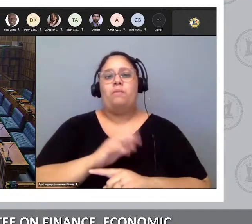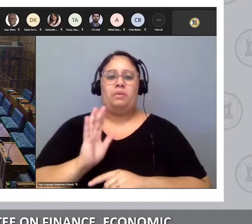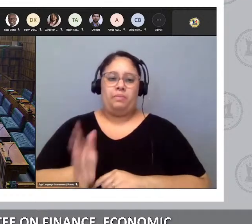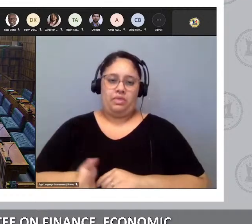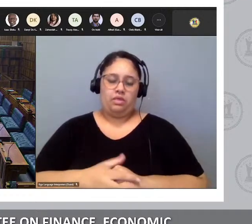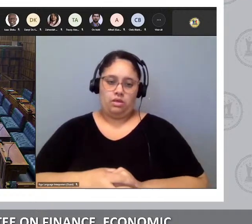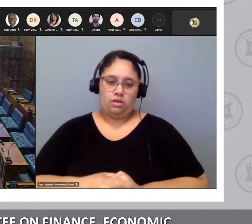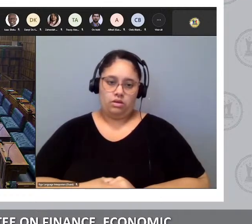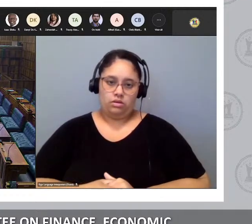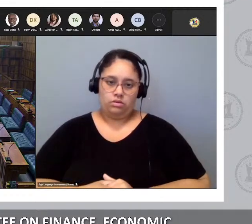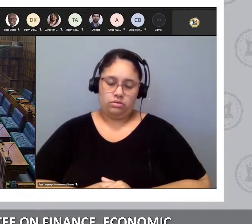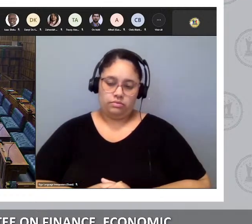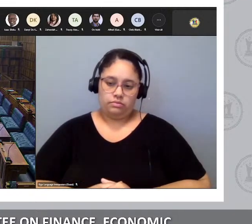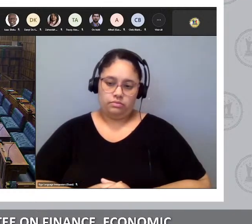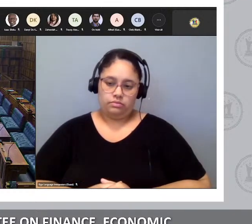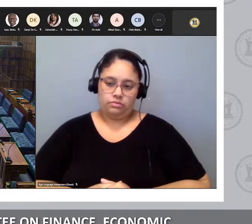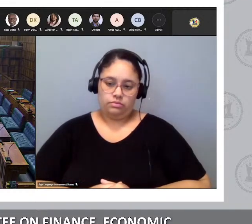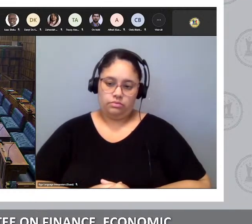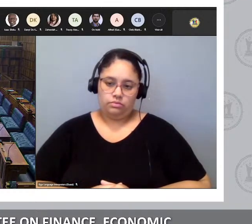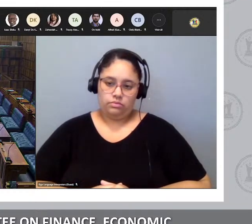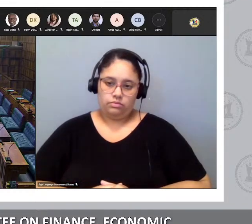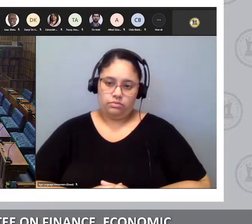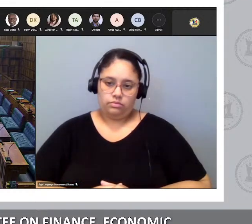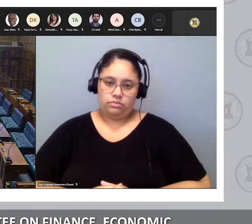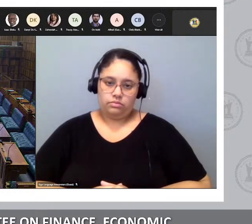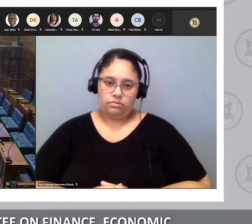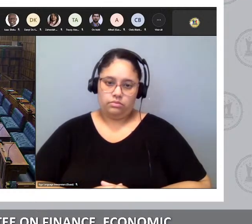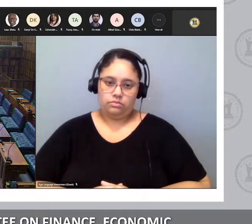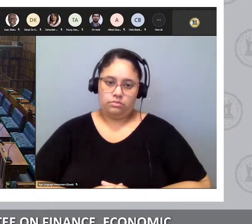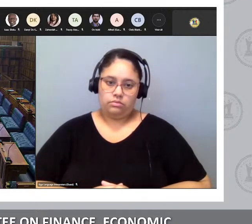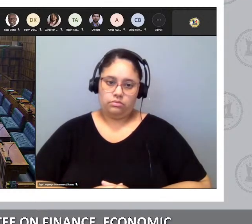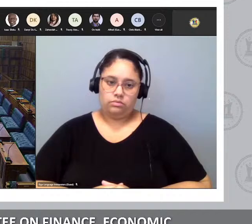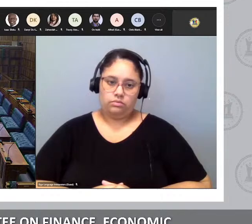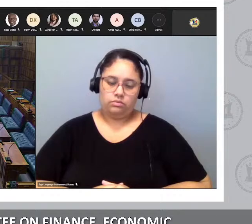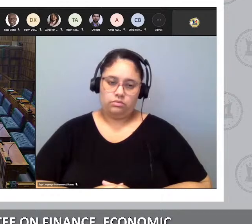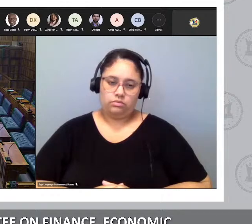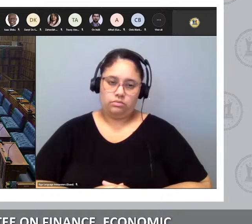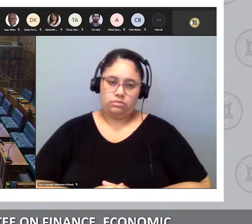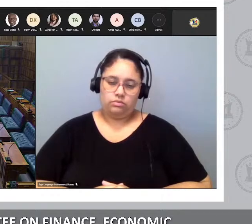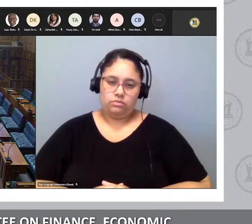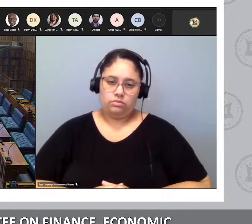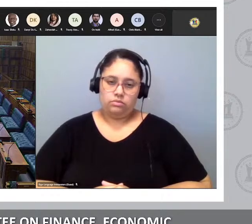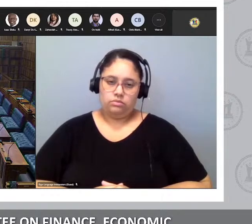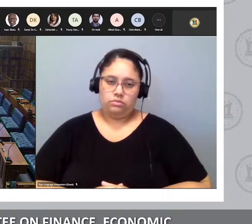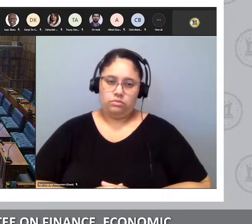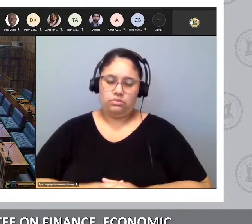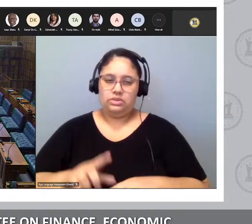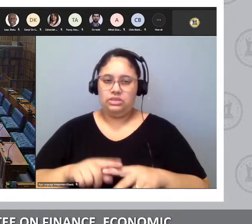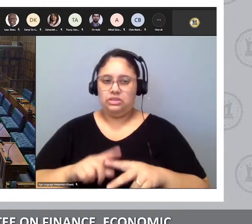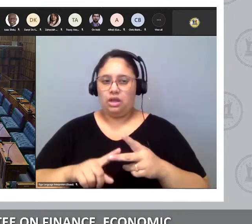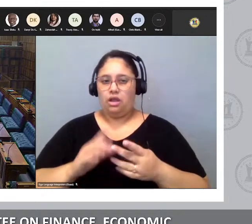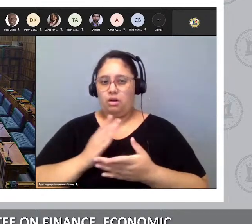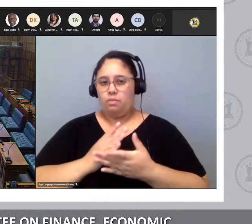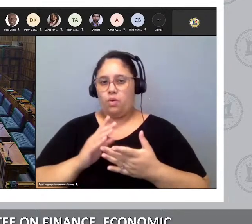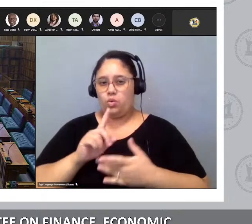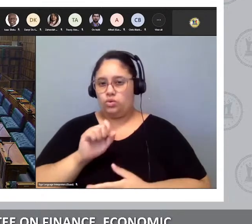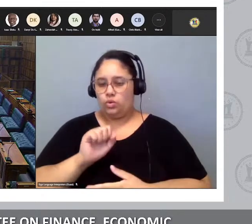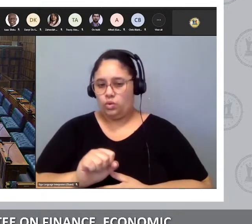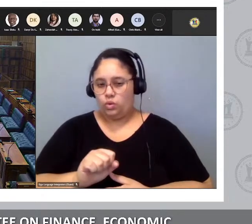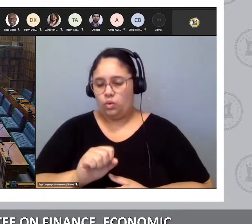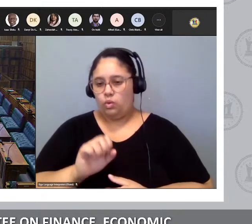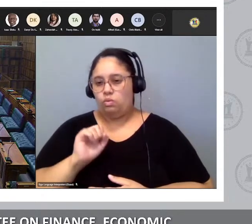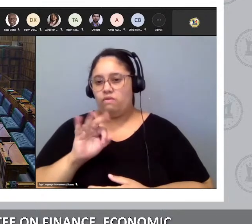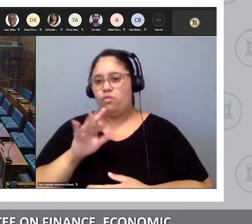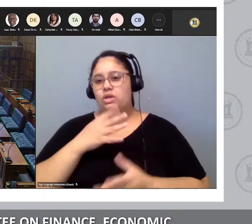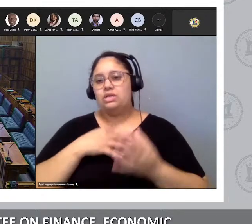forward um sorry if I might just ask your second part of your question that had to do with the if you